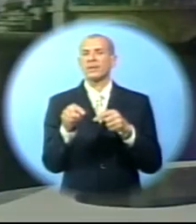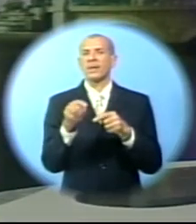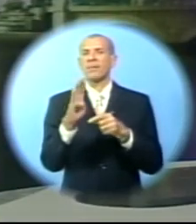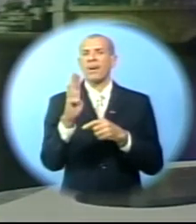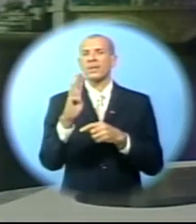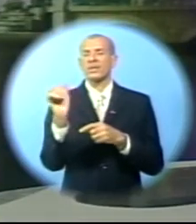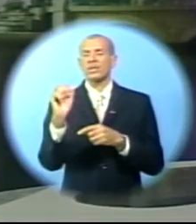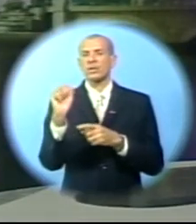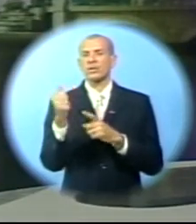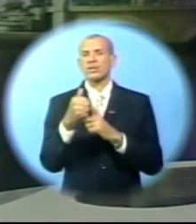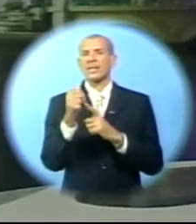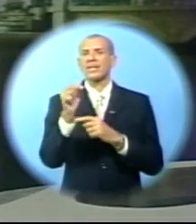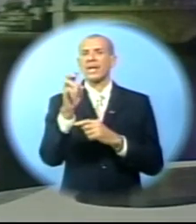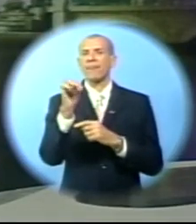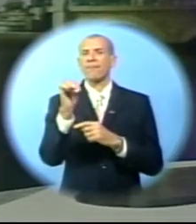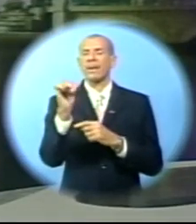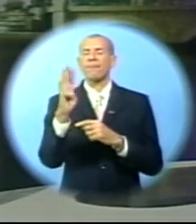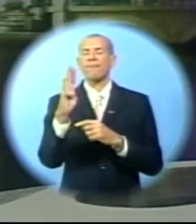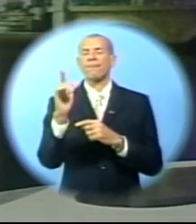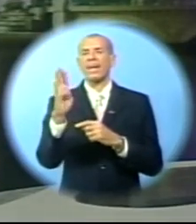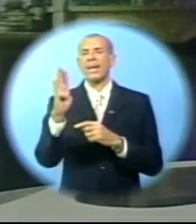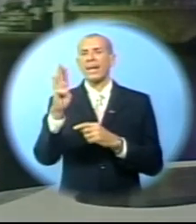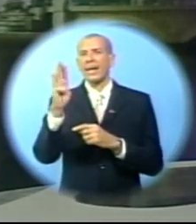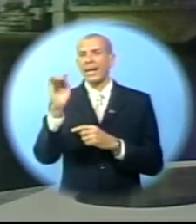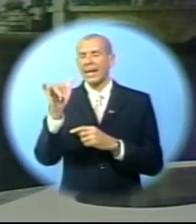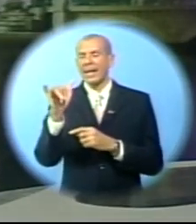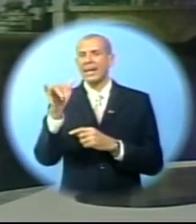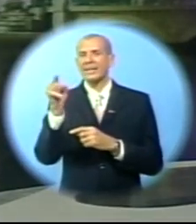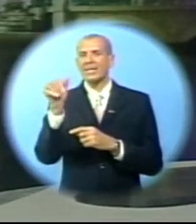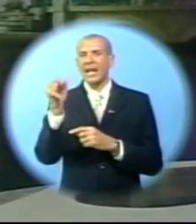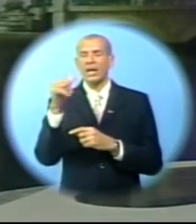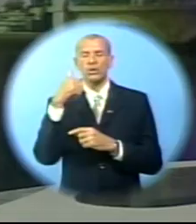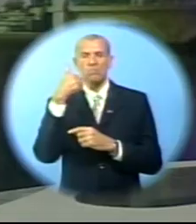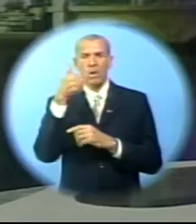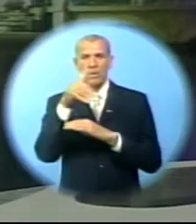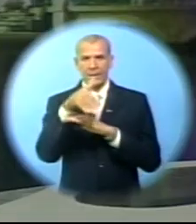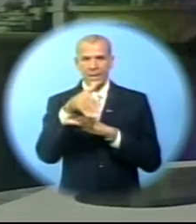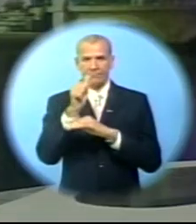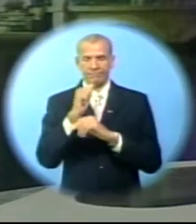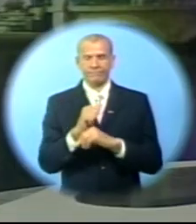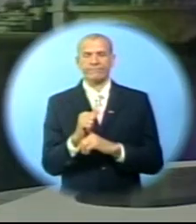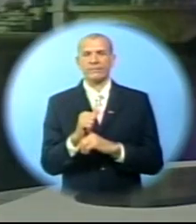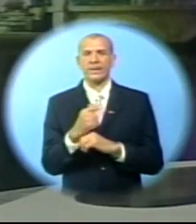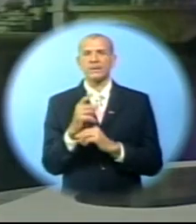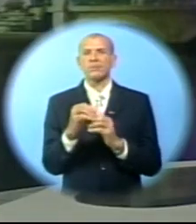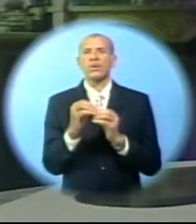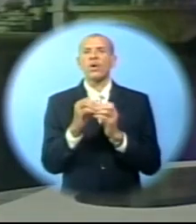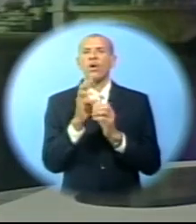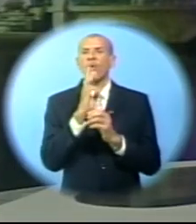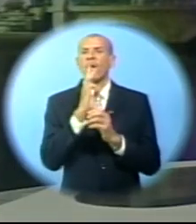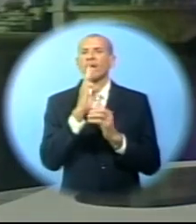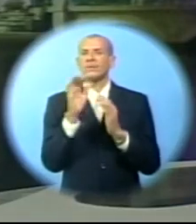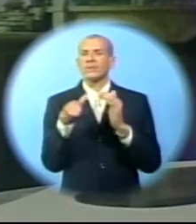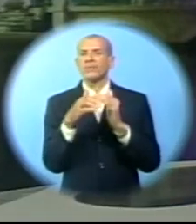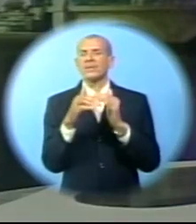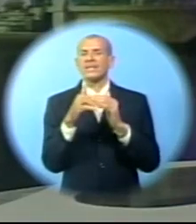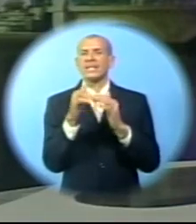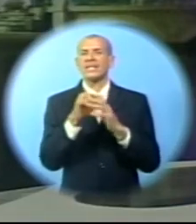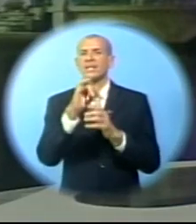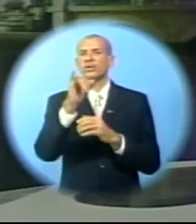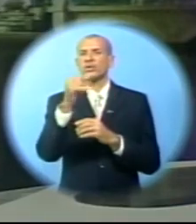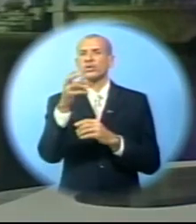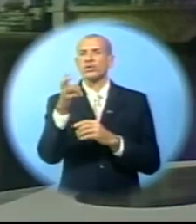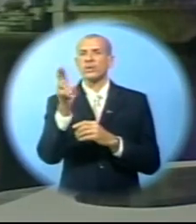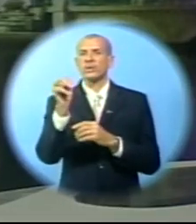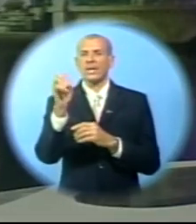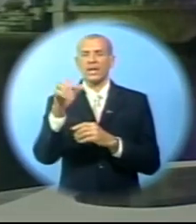Association of Tampa Bay Annual Gala, which will be held tomorrow night. Well, coming up, more water shortages expected in the St. John area.